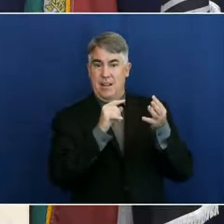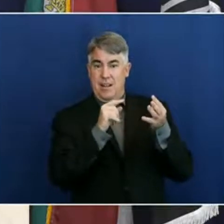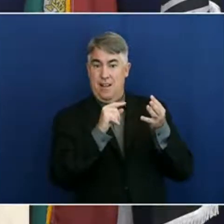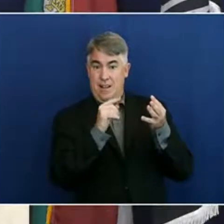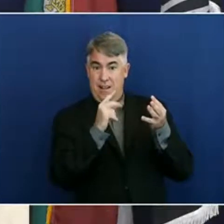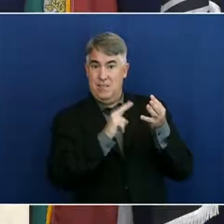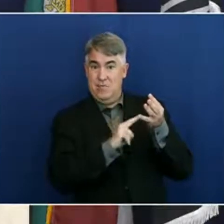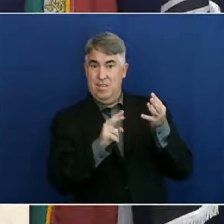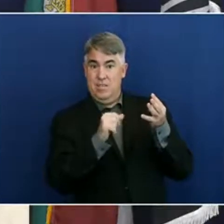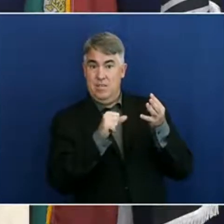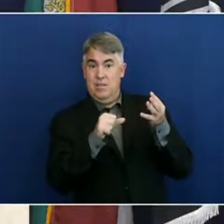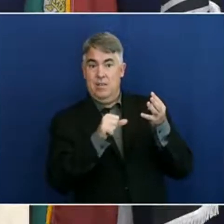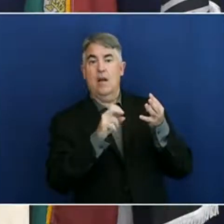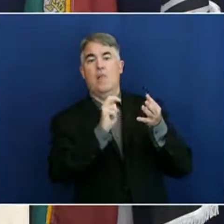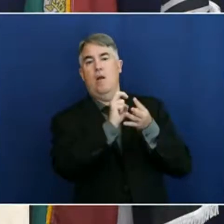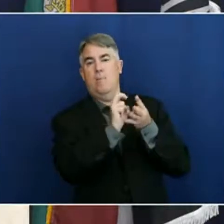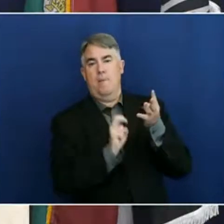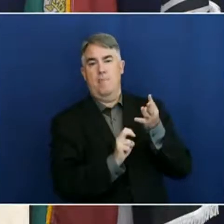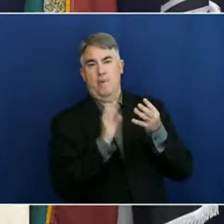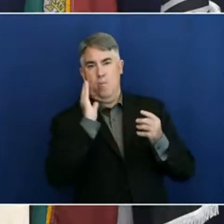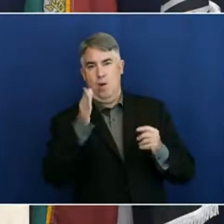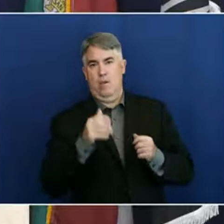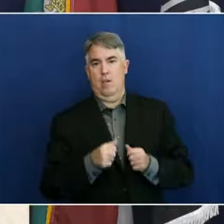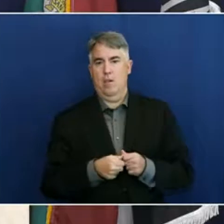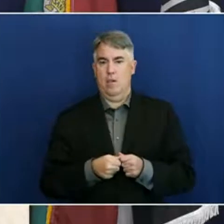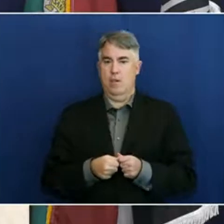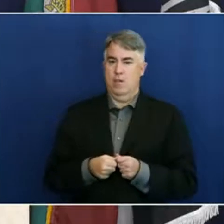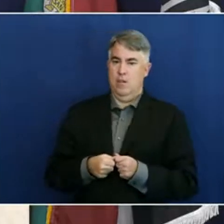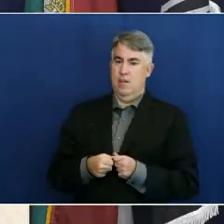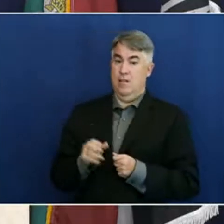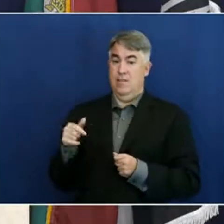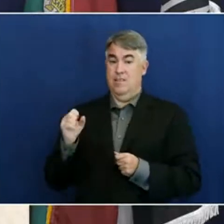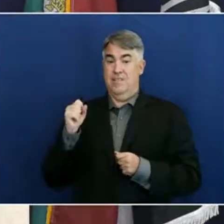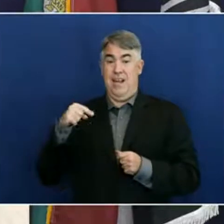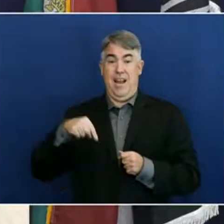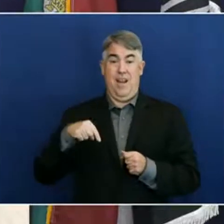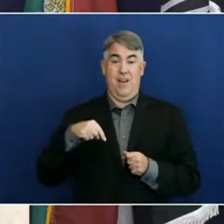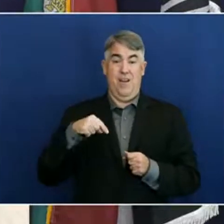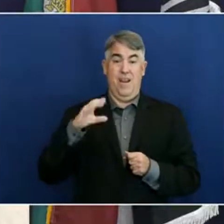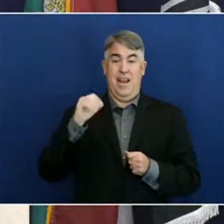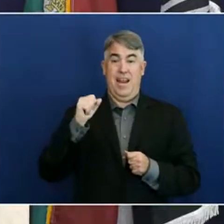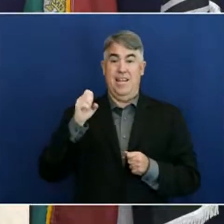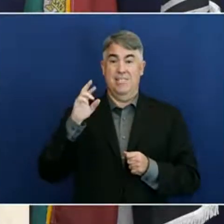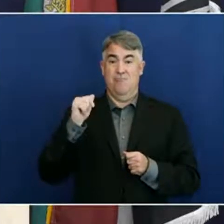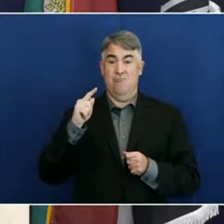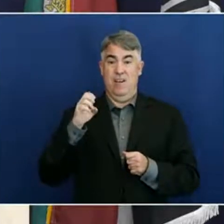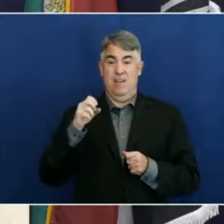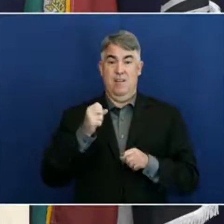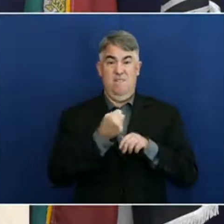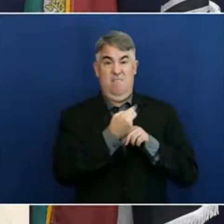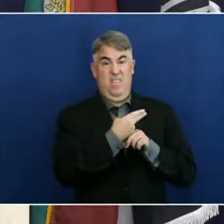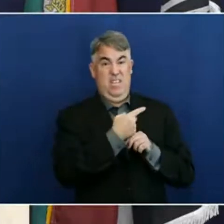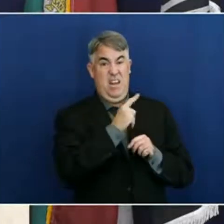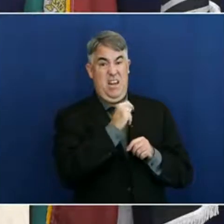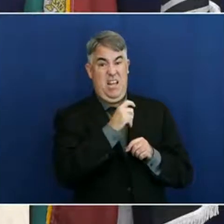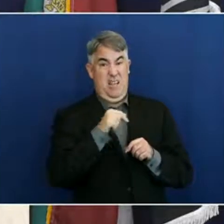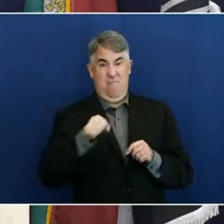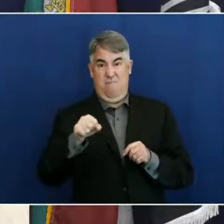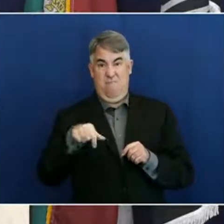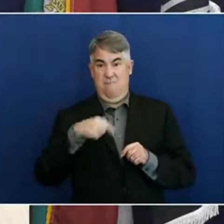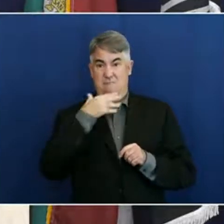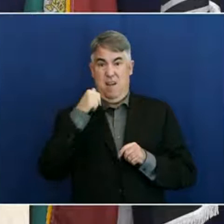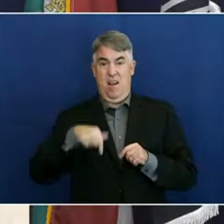note that San Diego has a lower overall COVID case rate than Los Angeles does throughout the duration. They had significant